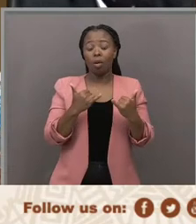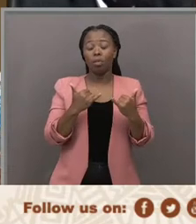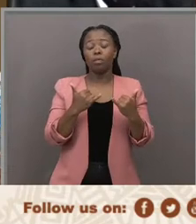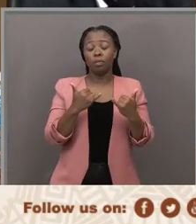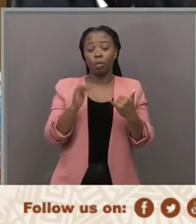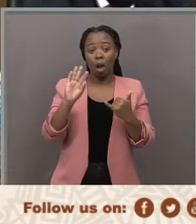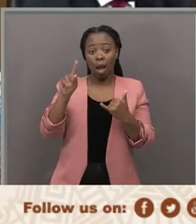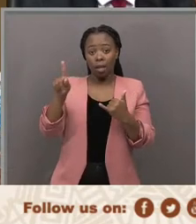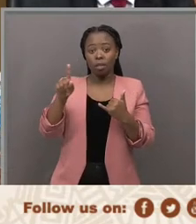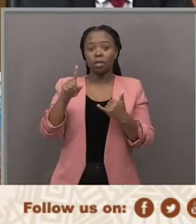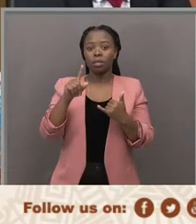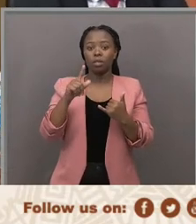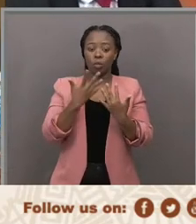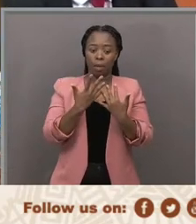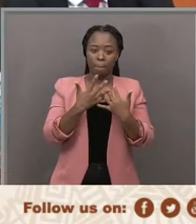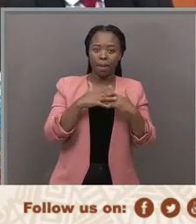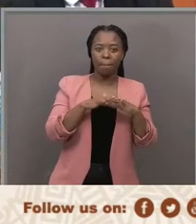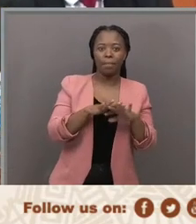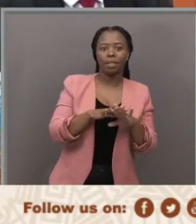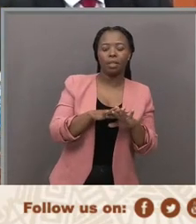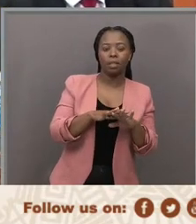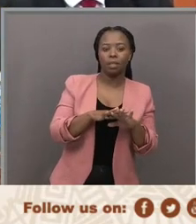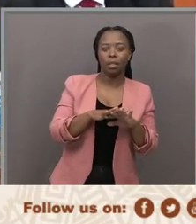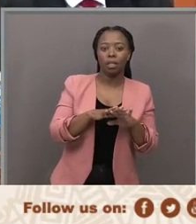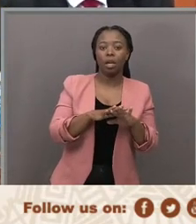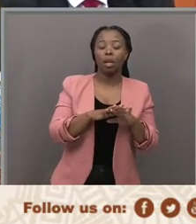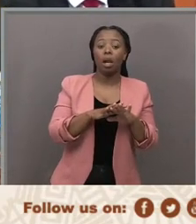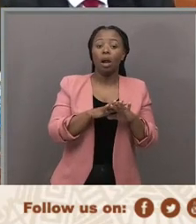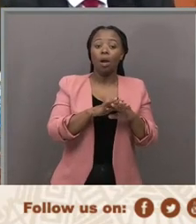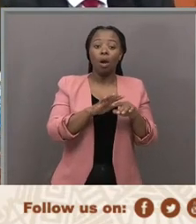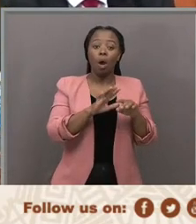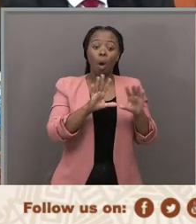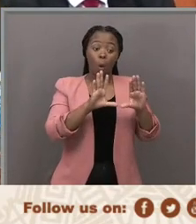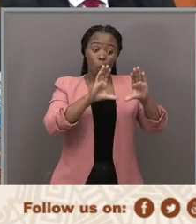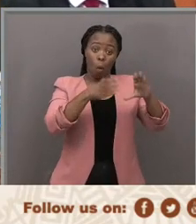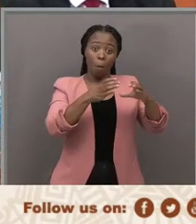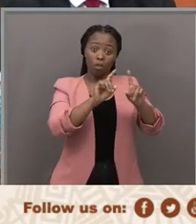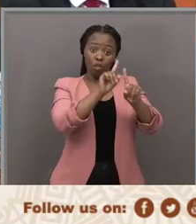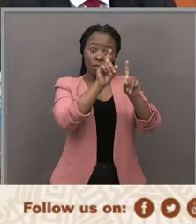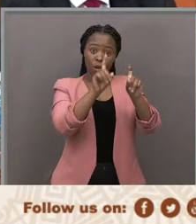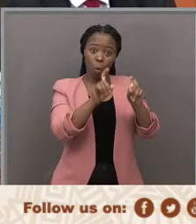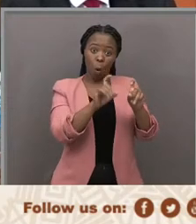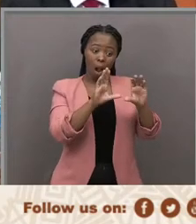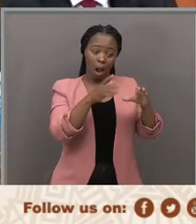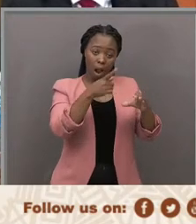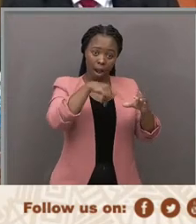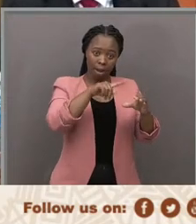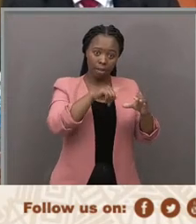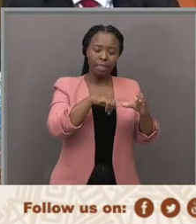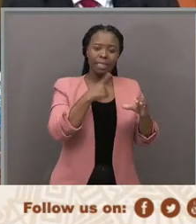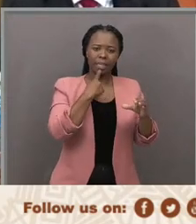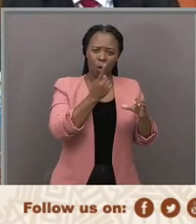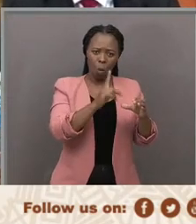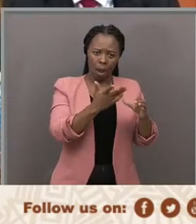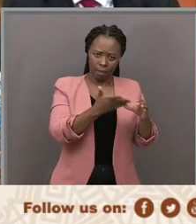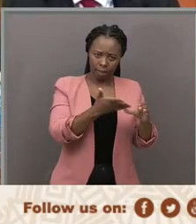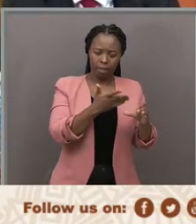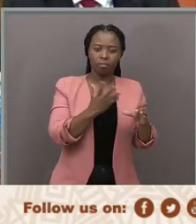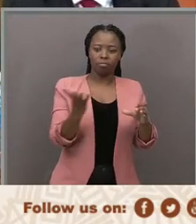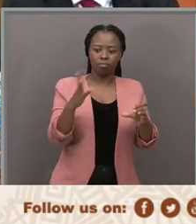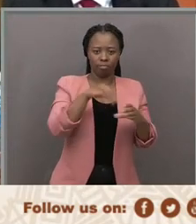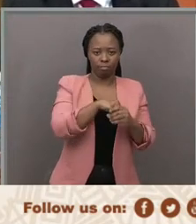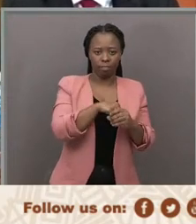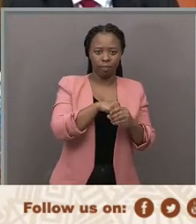the recommendations of the Commission of Inquiry. We are also focusing on building a new